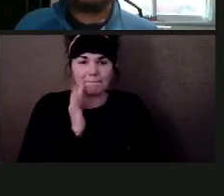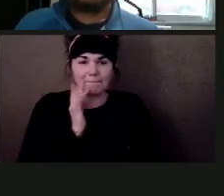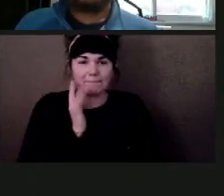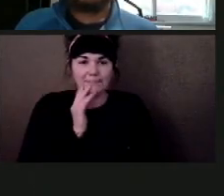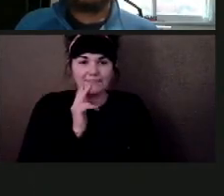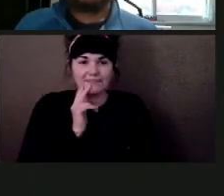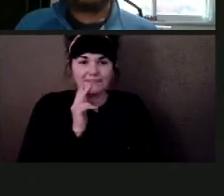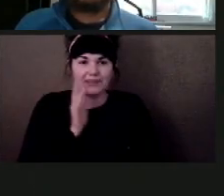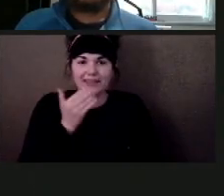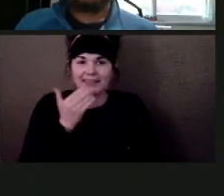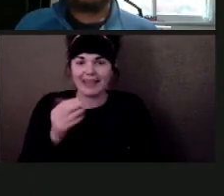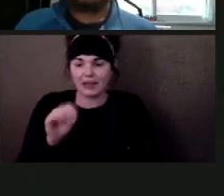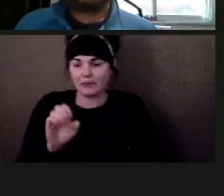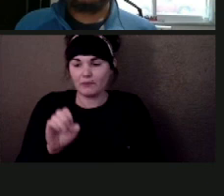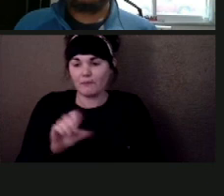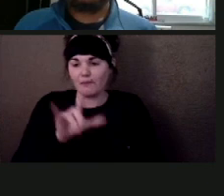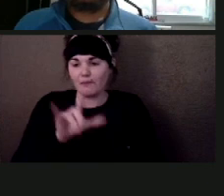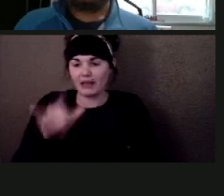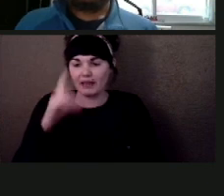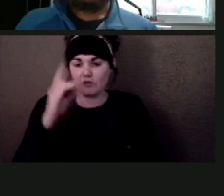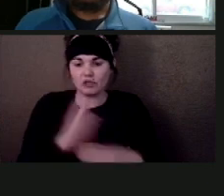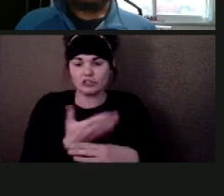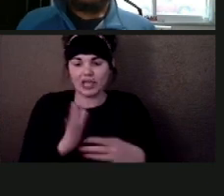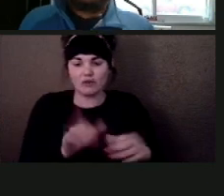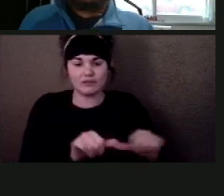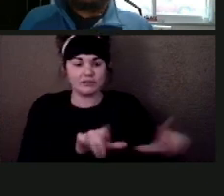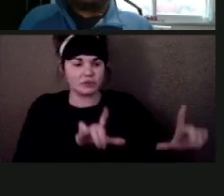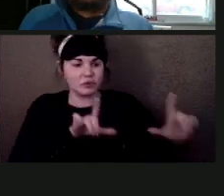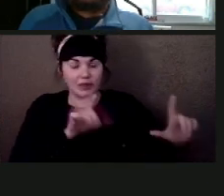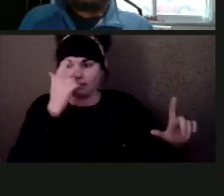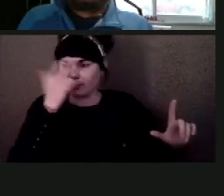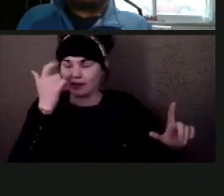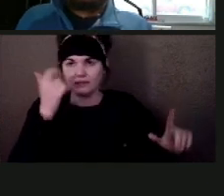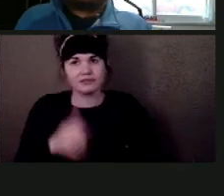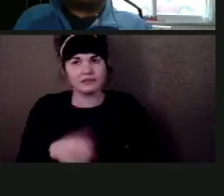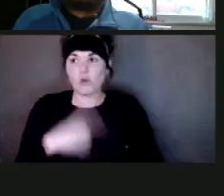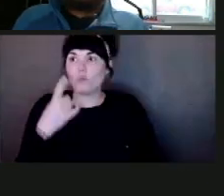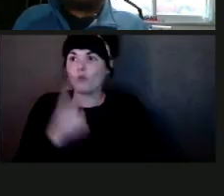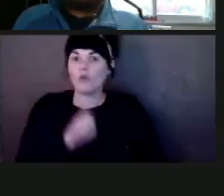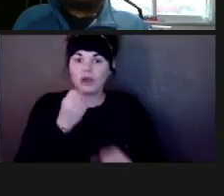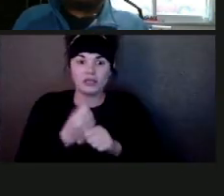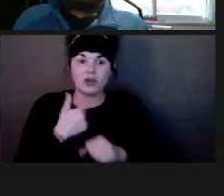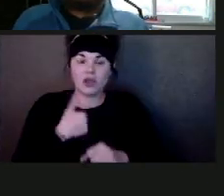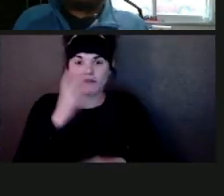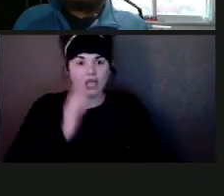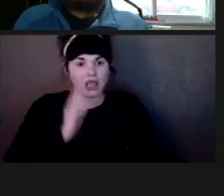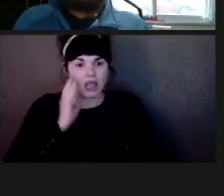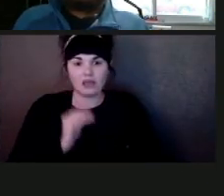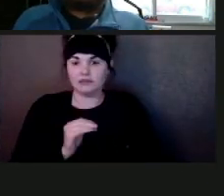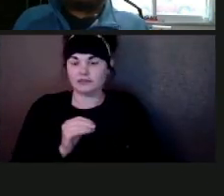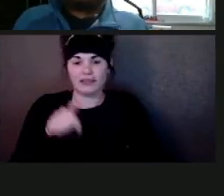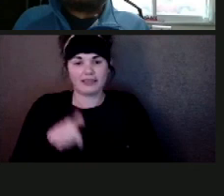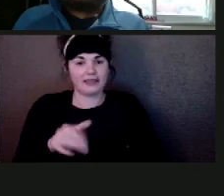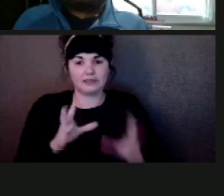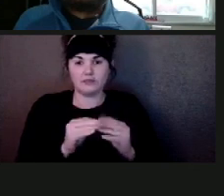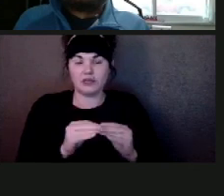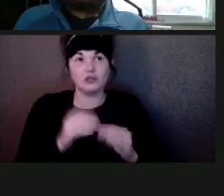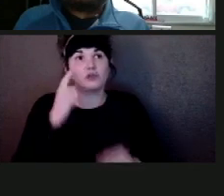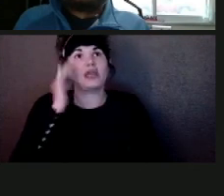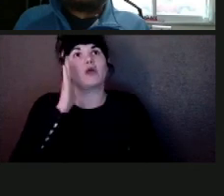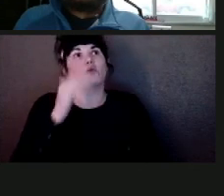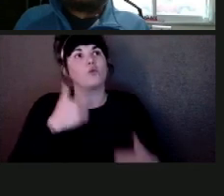Thank you, Molly, for sharing your screen, because you would think after a year I would have this number memorized, but I do